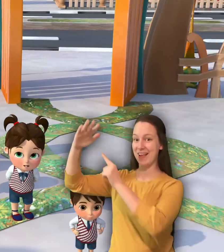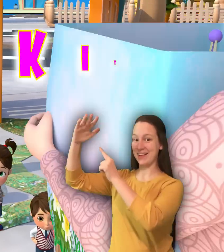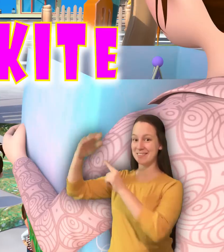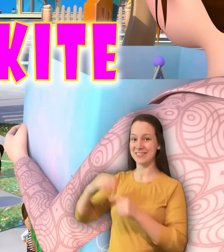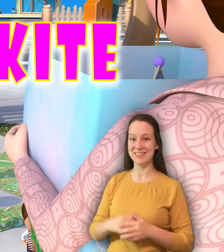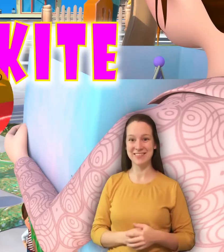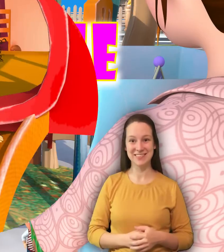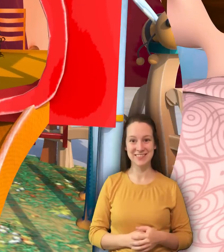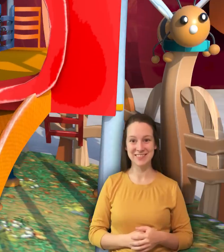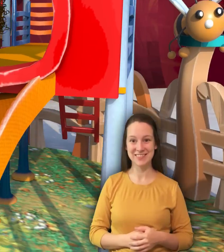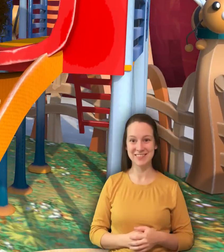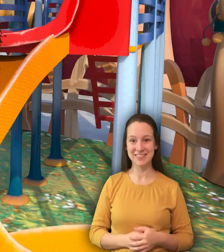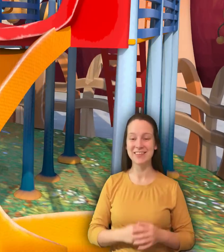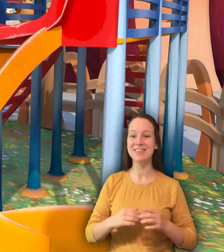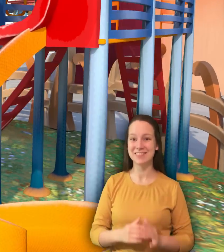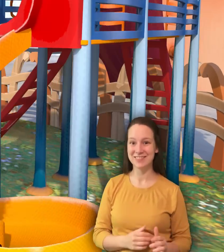flying a